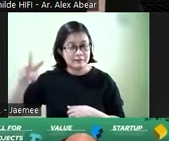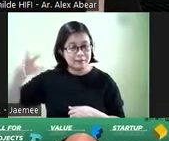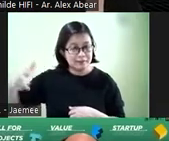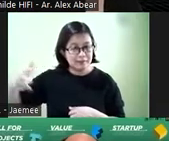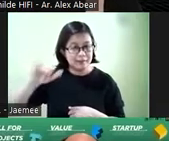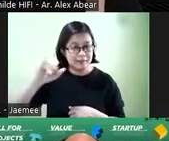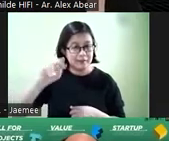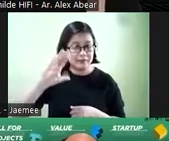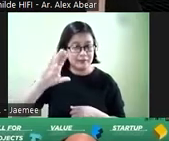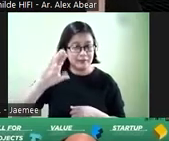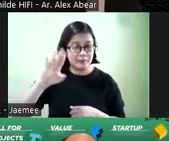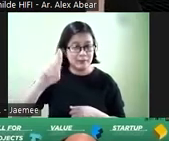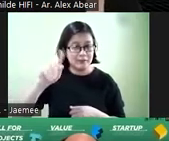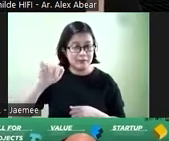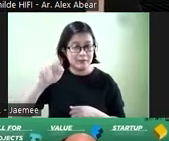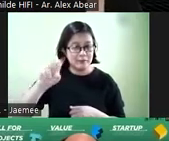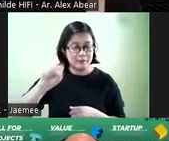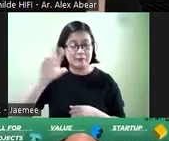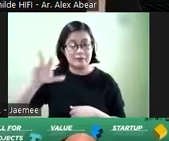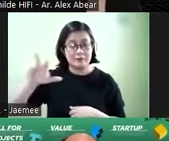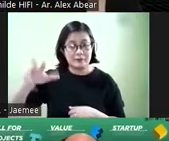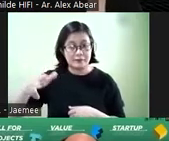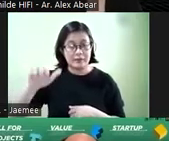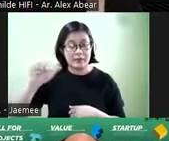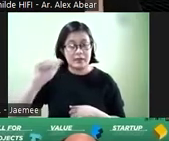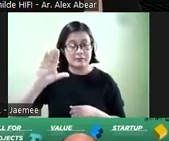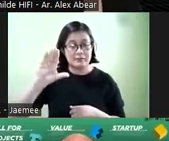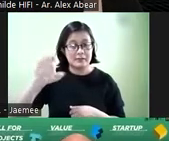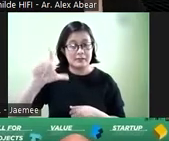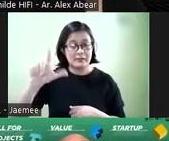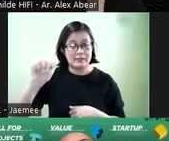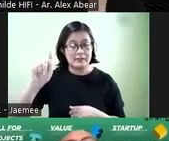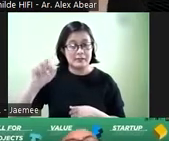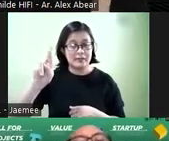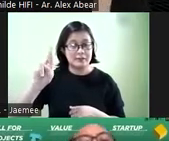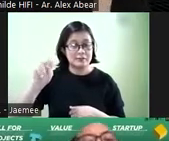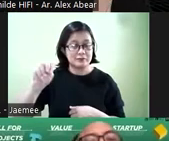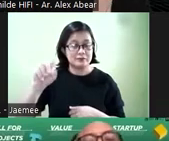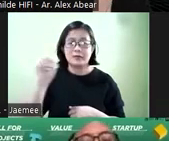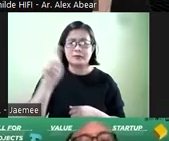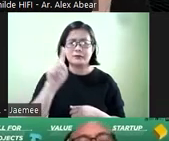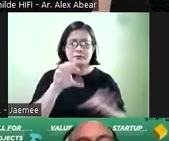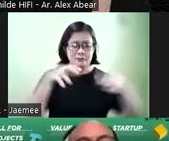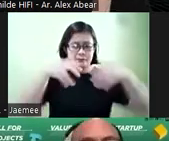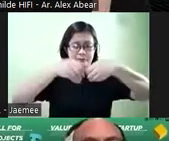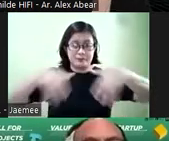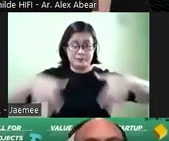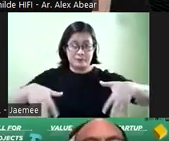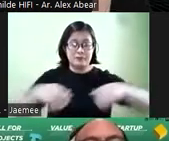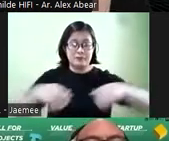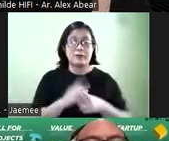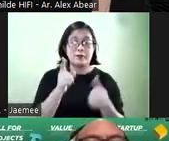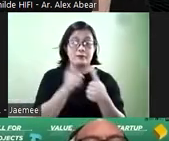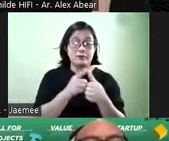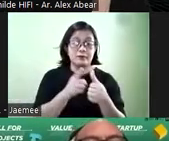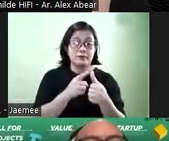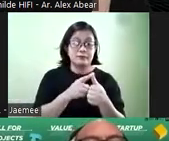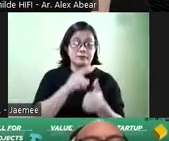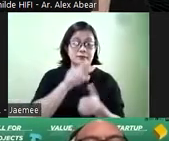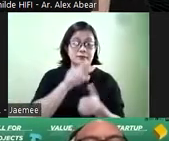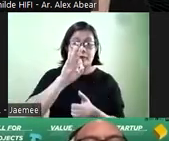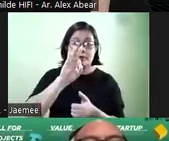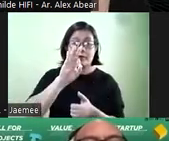have acceleration. So what do we mean by this, or what are the four columns? So first one is the portfolio